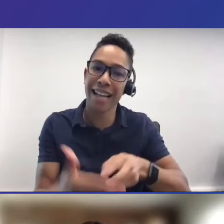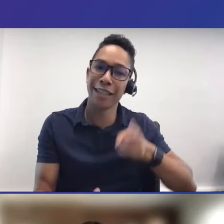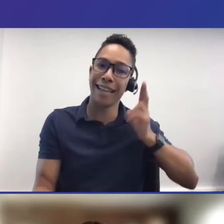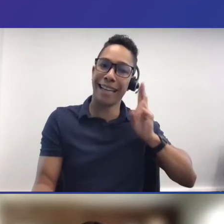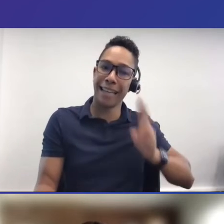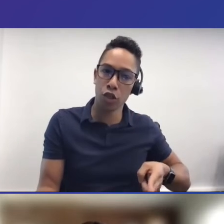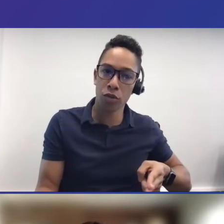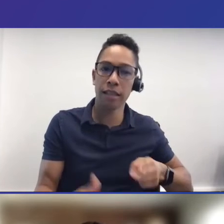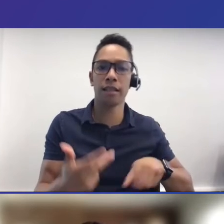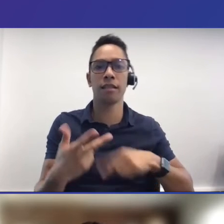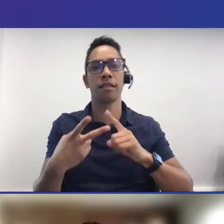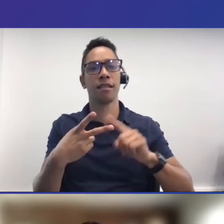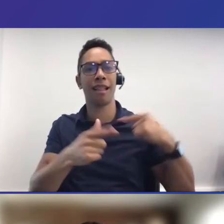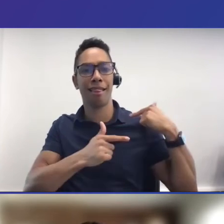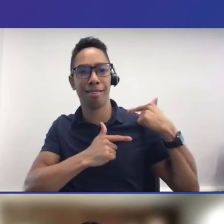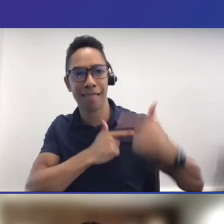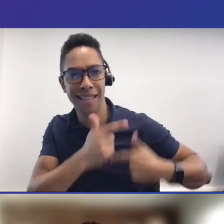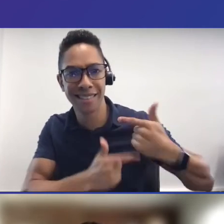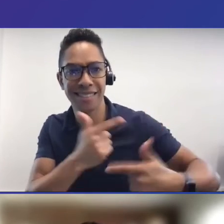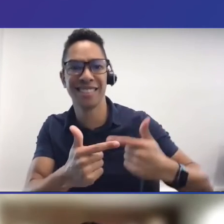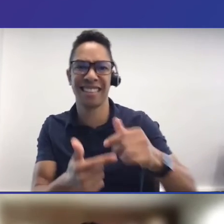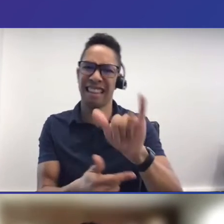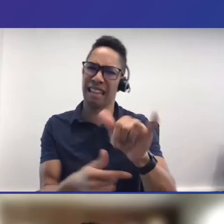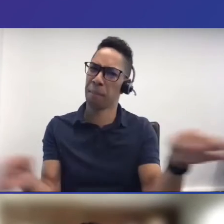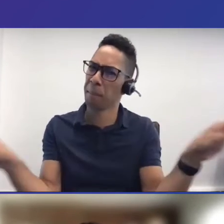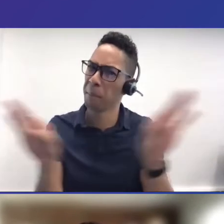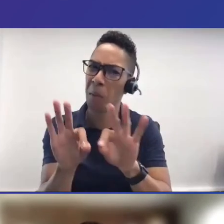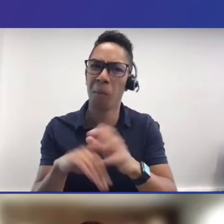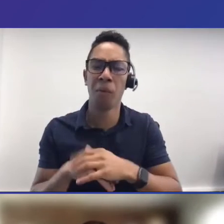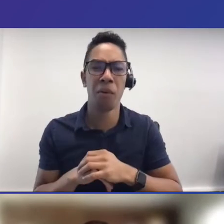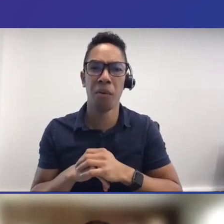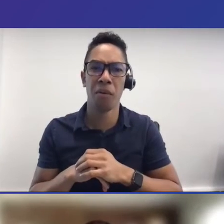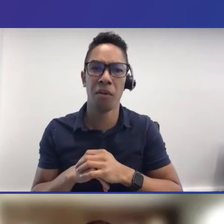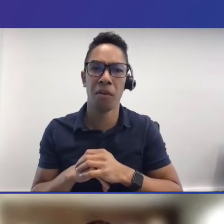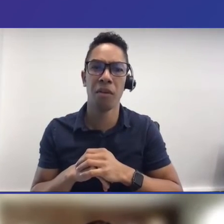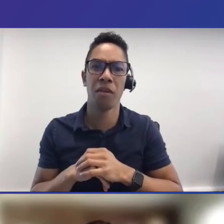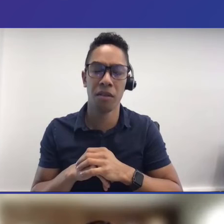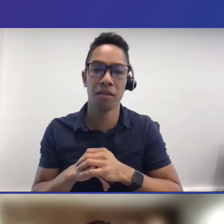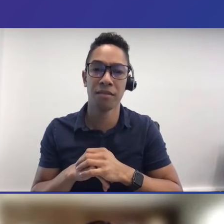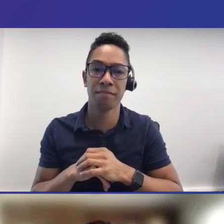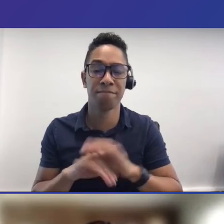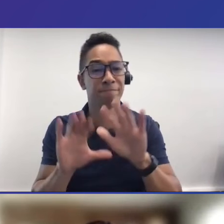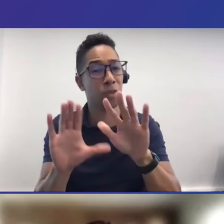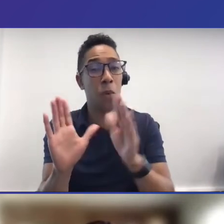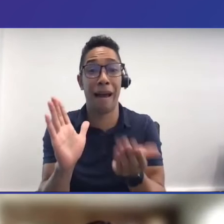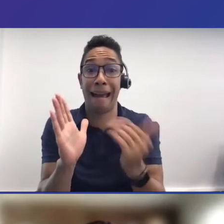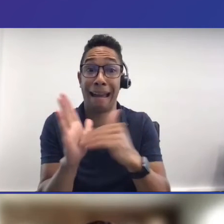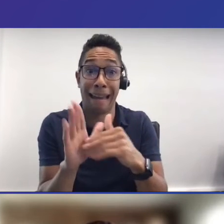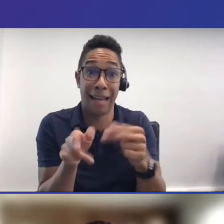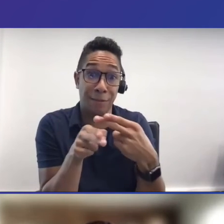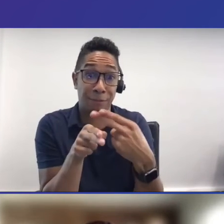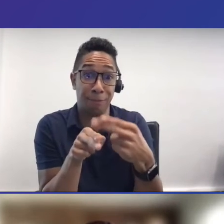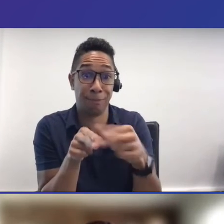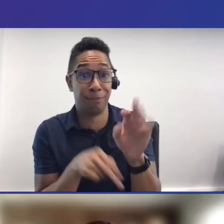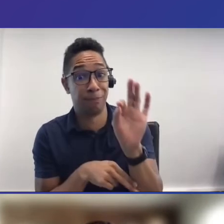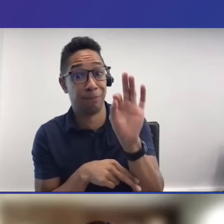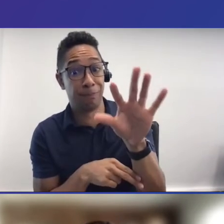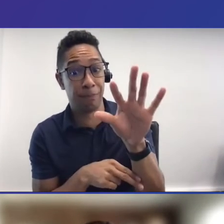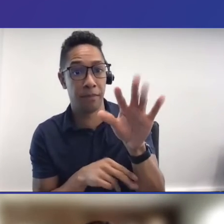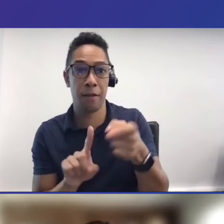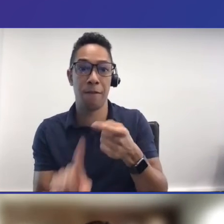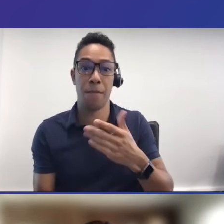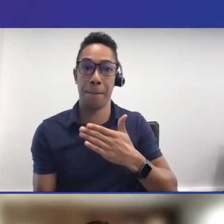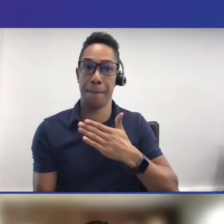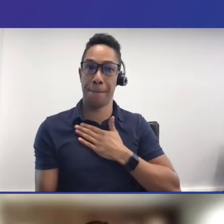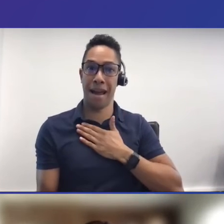legacy. And I just want to speak again briefly about coming from a